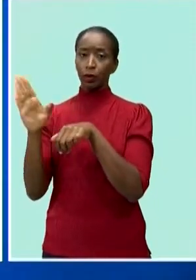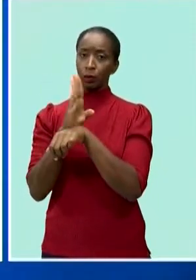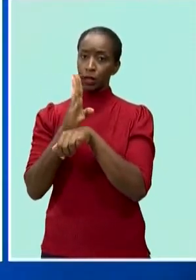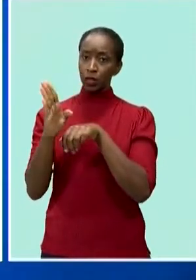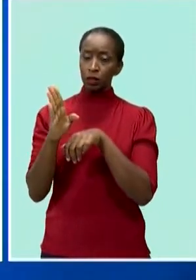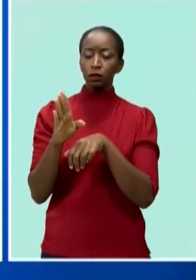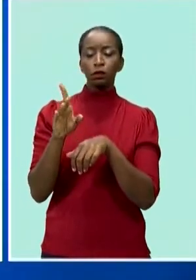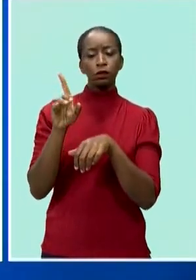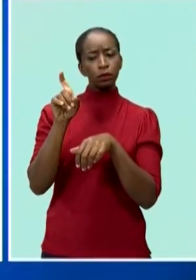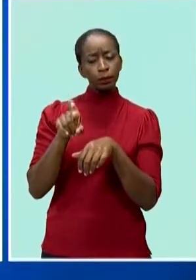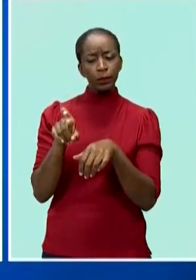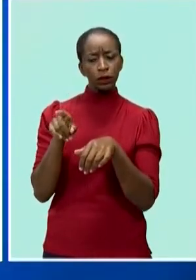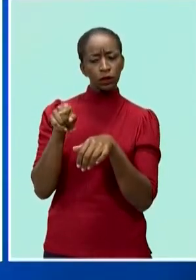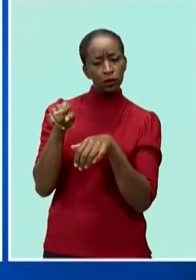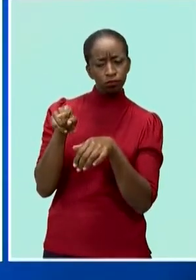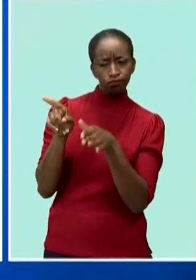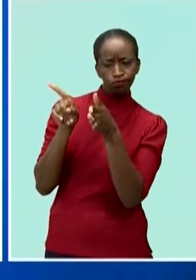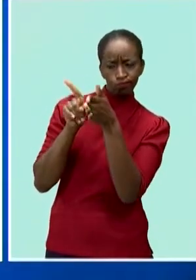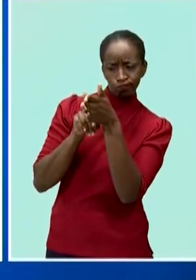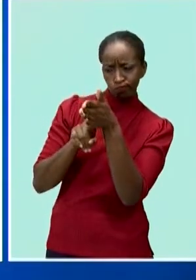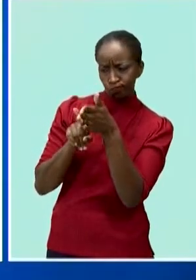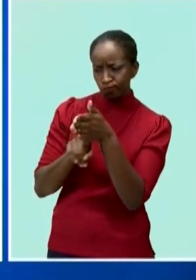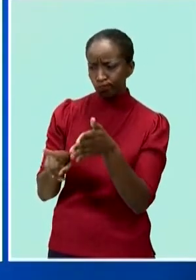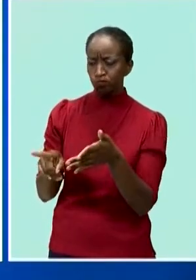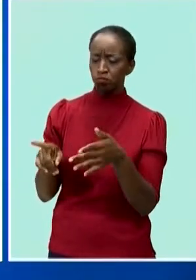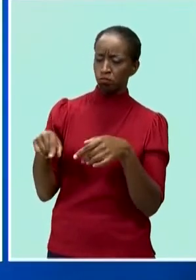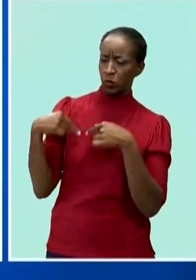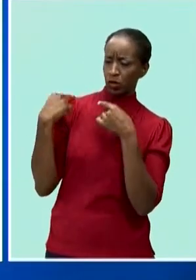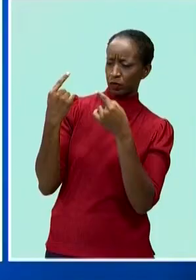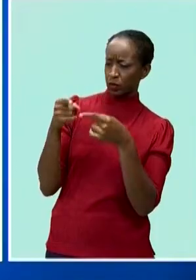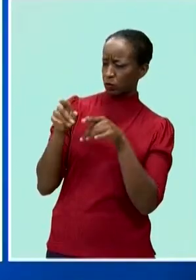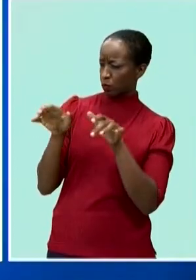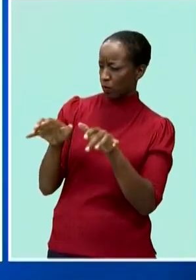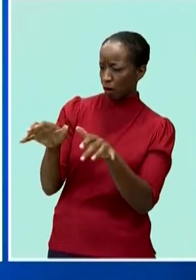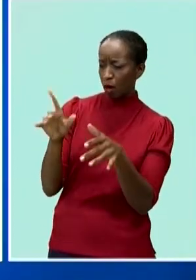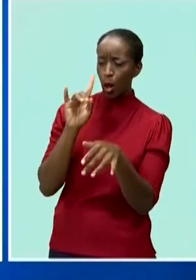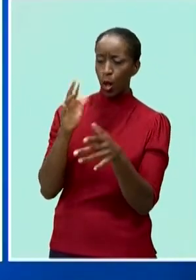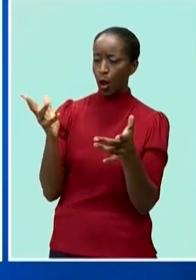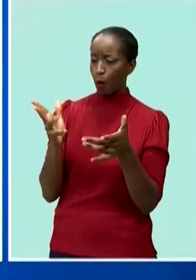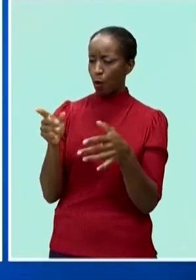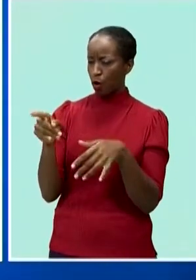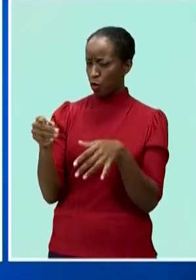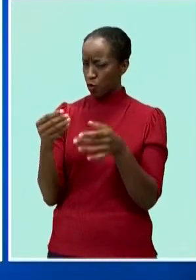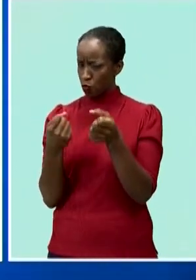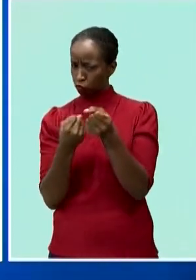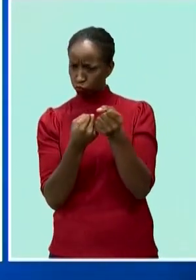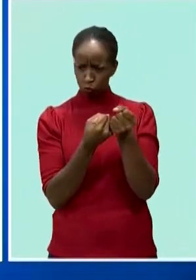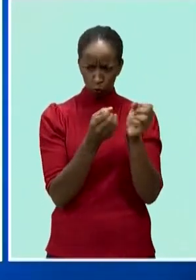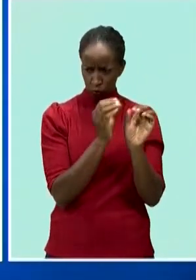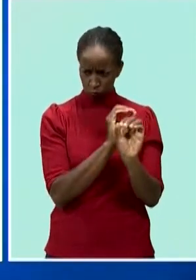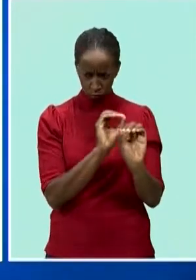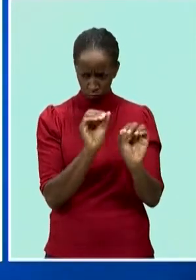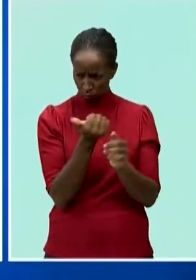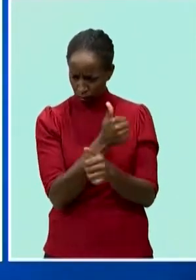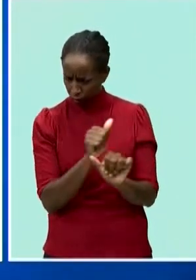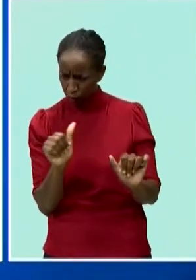with many of the tax authorities and the security agencies internationally,